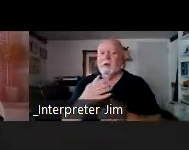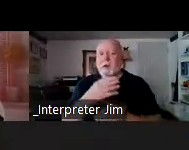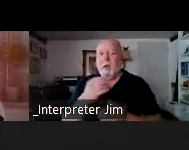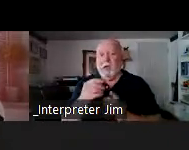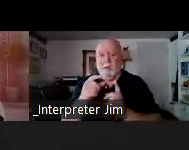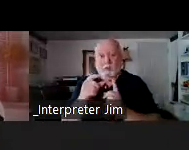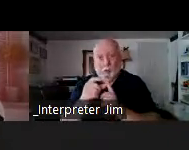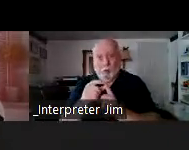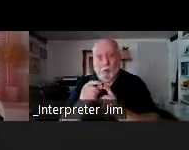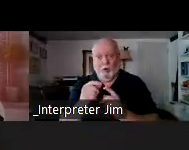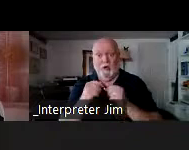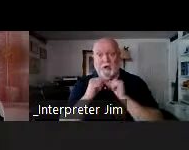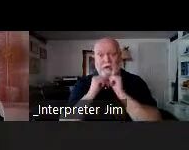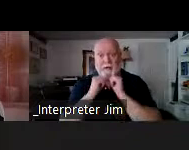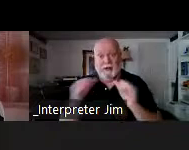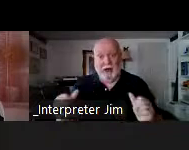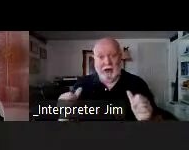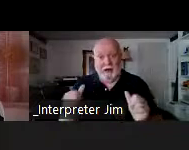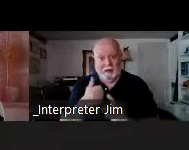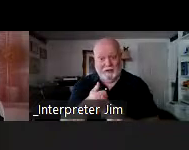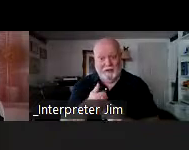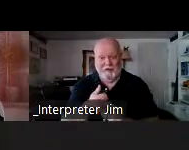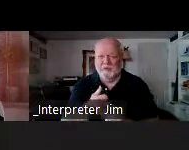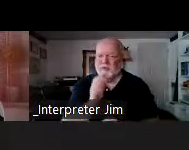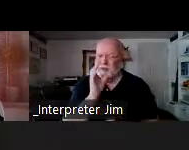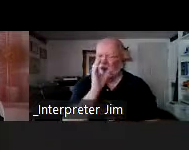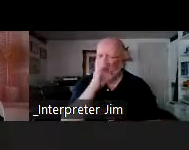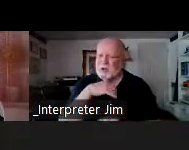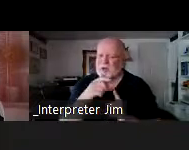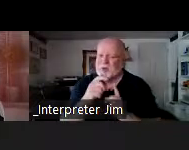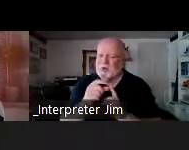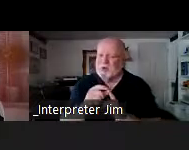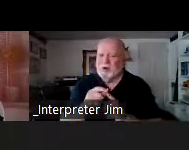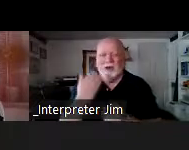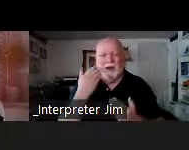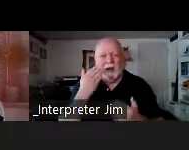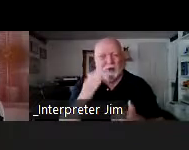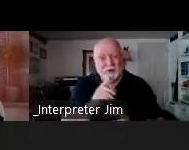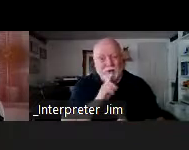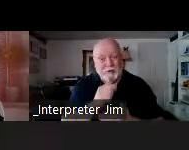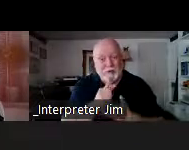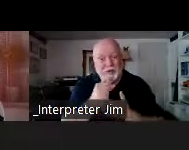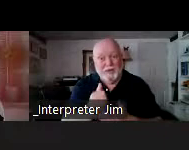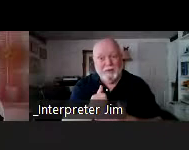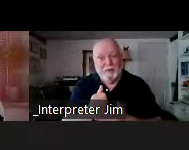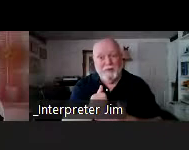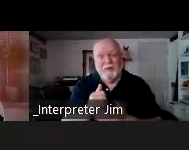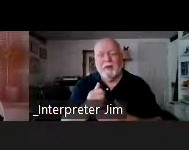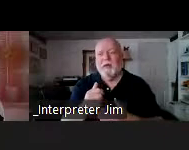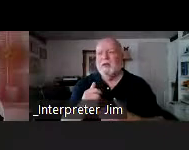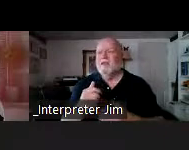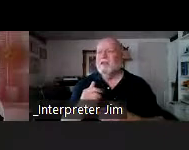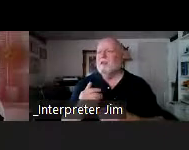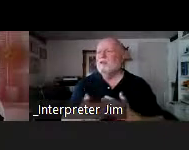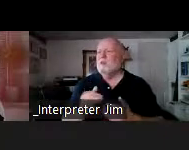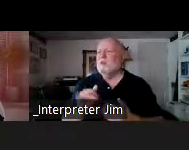is a really strange word, and I don't know if it's that helpful. It's a disconnect between the reward pathway and the frontal cortex